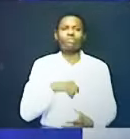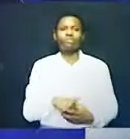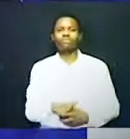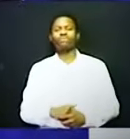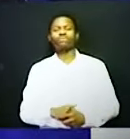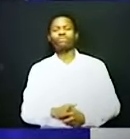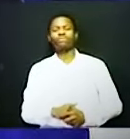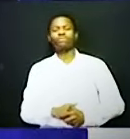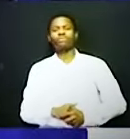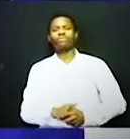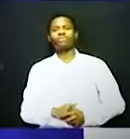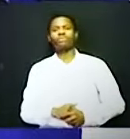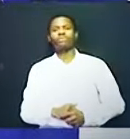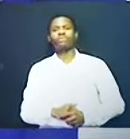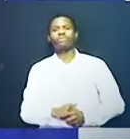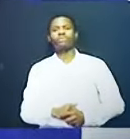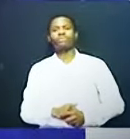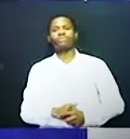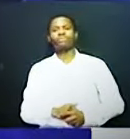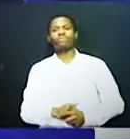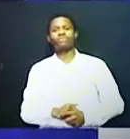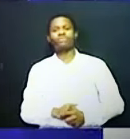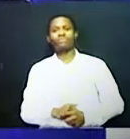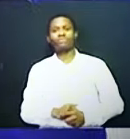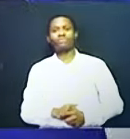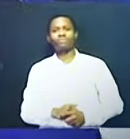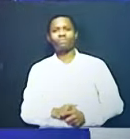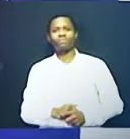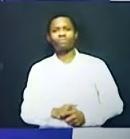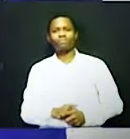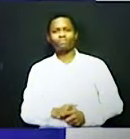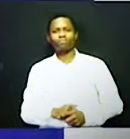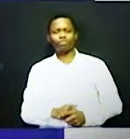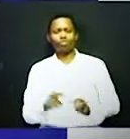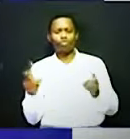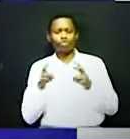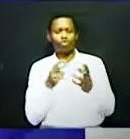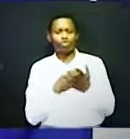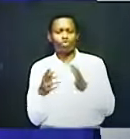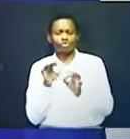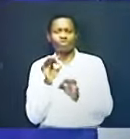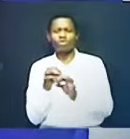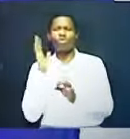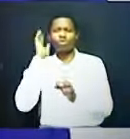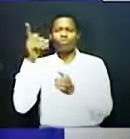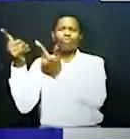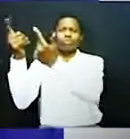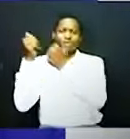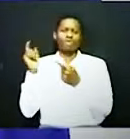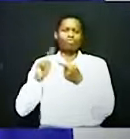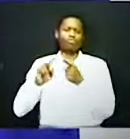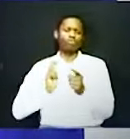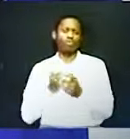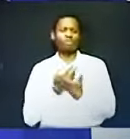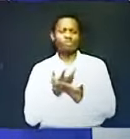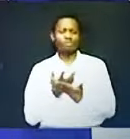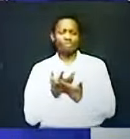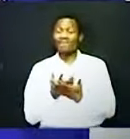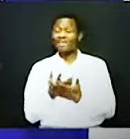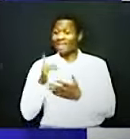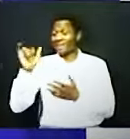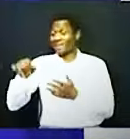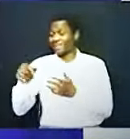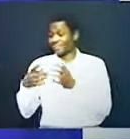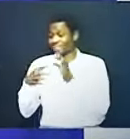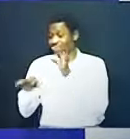no obeka na obekire mu enuoma eba. So the Spirit will come to us. To whom no be bam enso. And he will not speak of